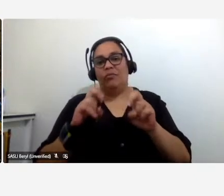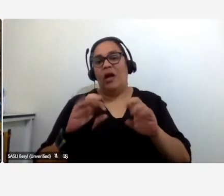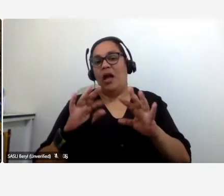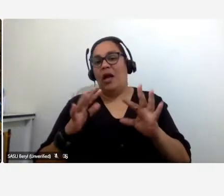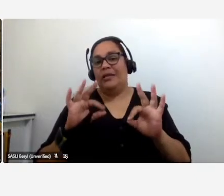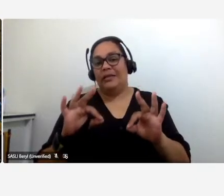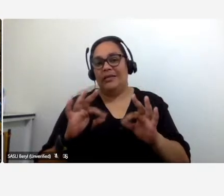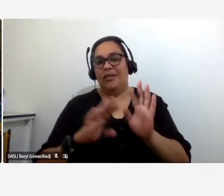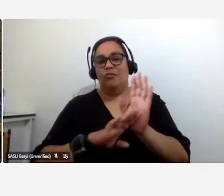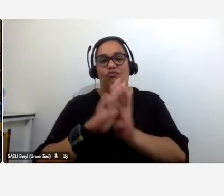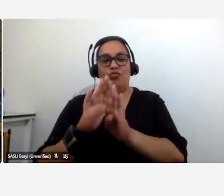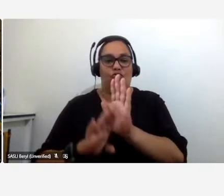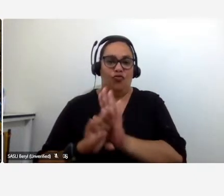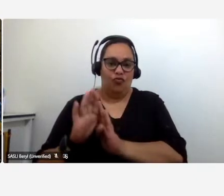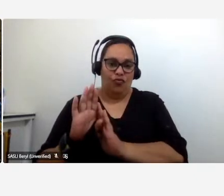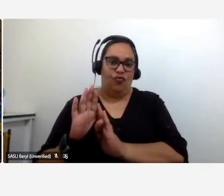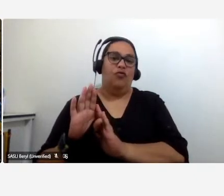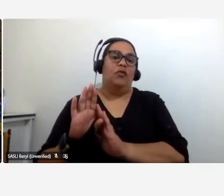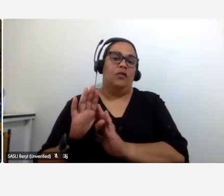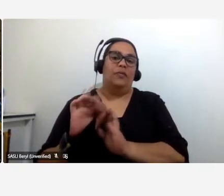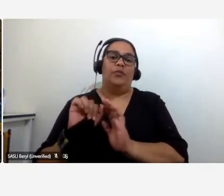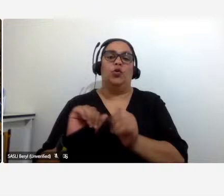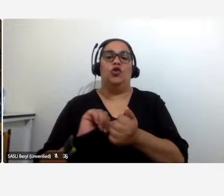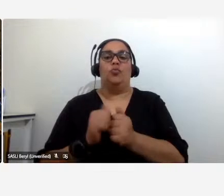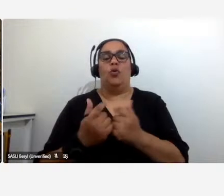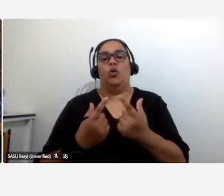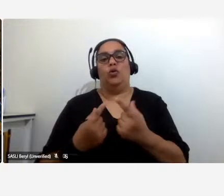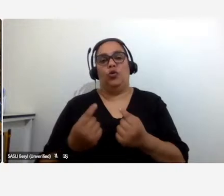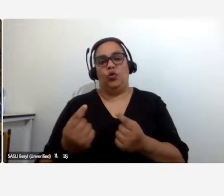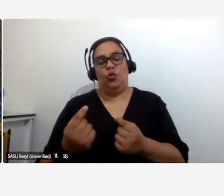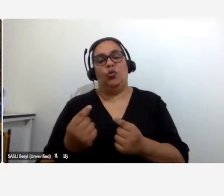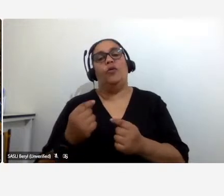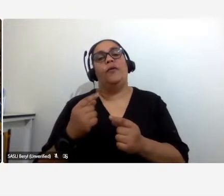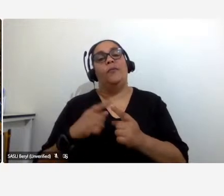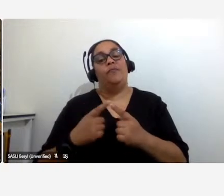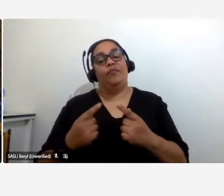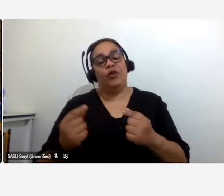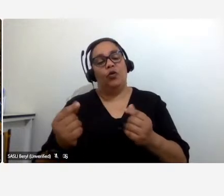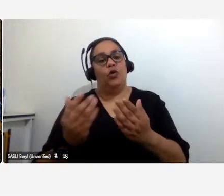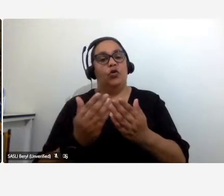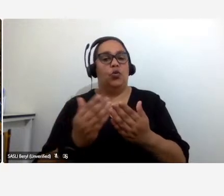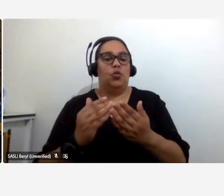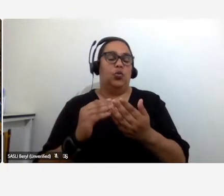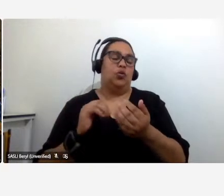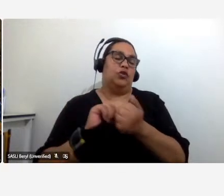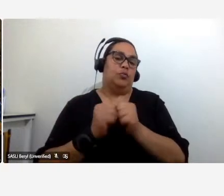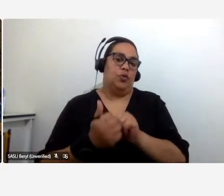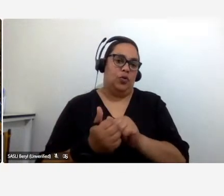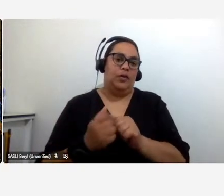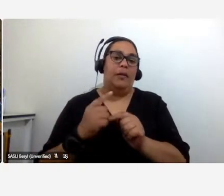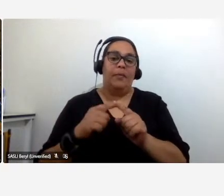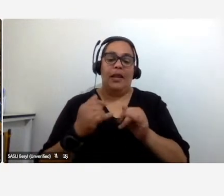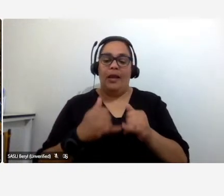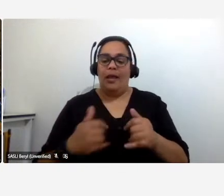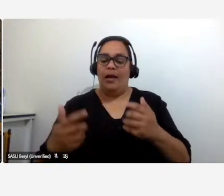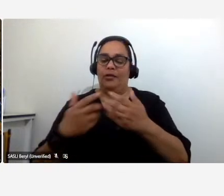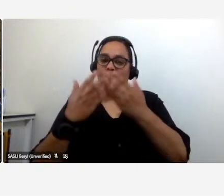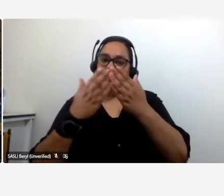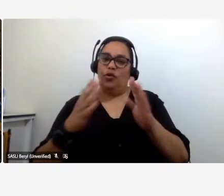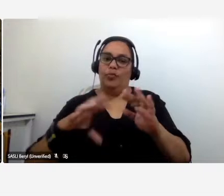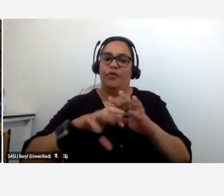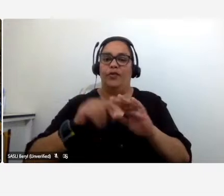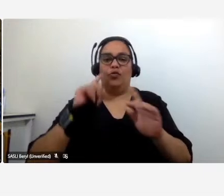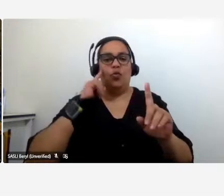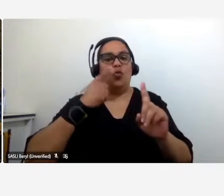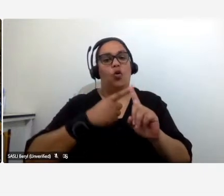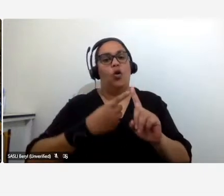to improve sports delivery, the delivery of school sports, and aligning with the broader provincial